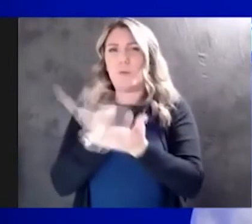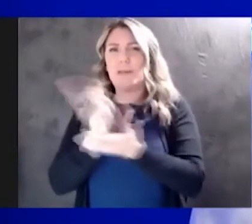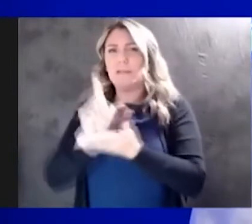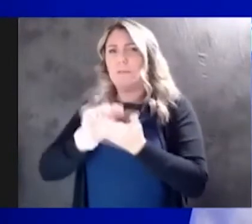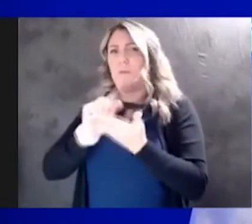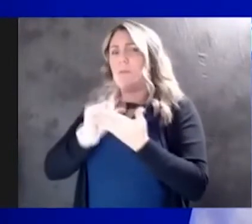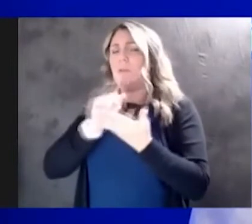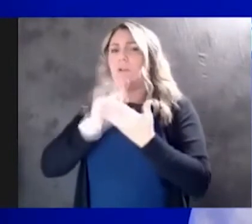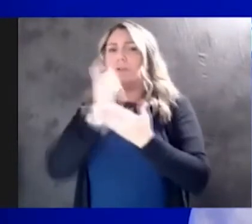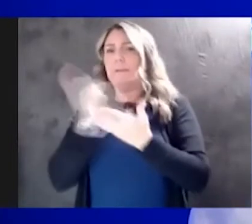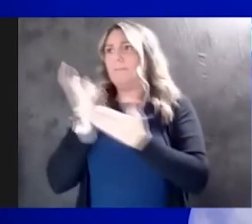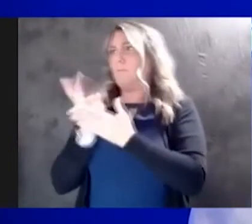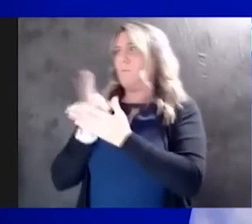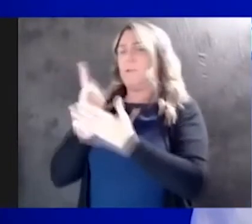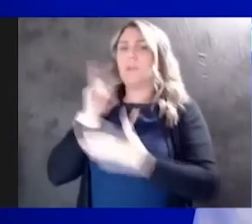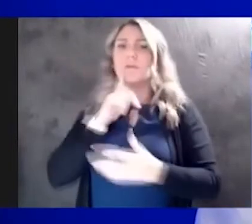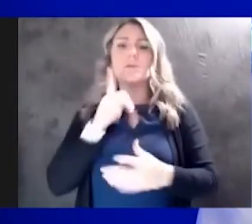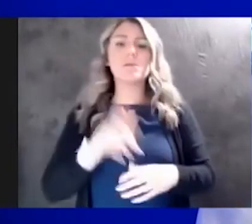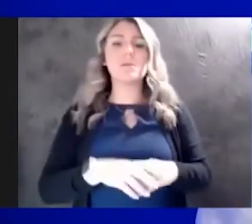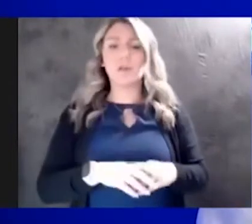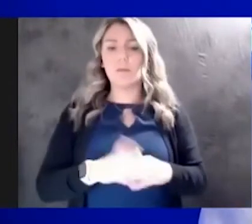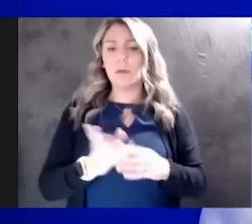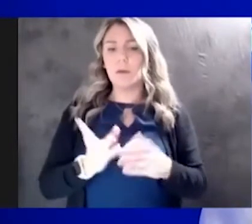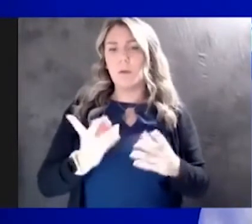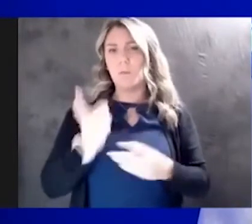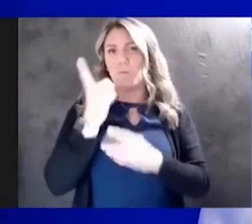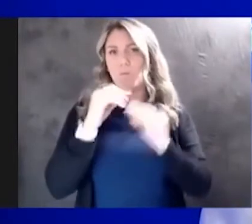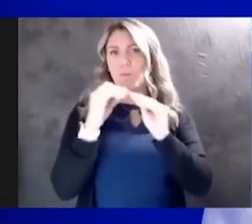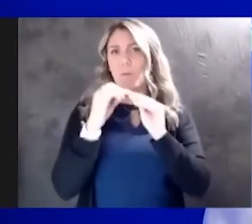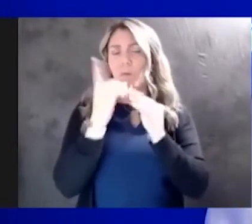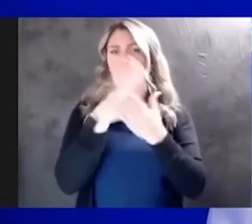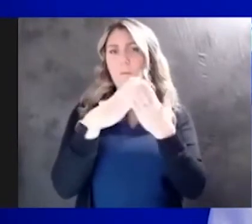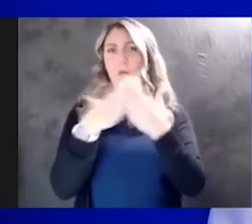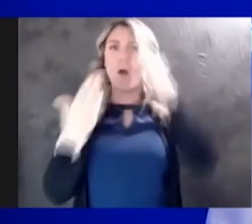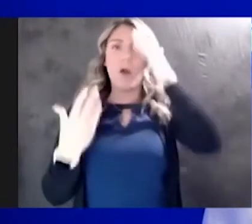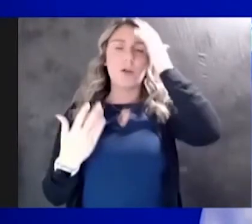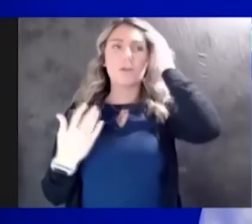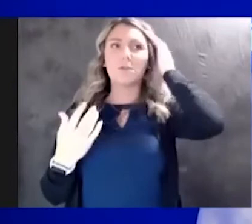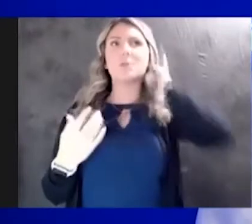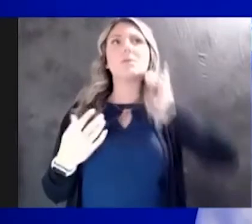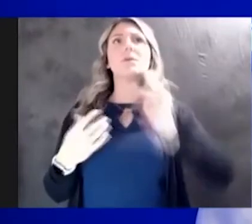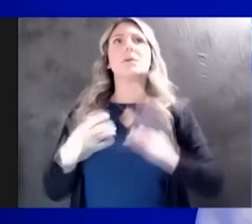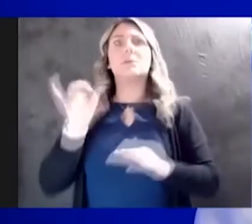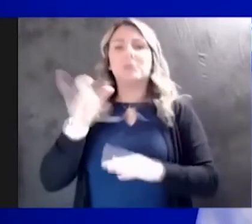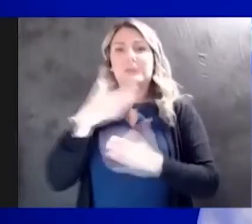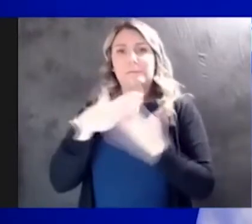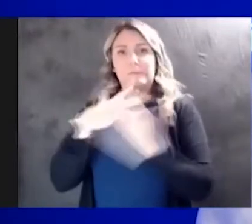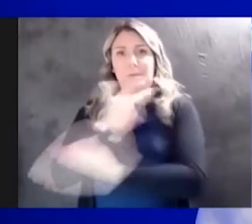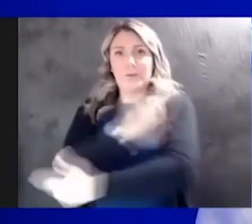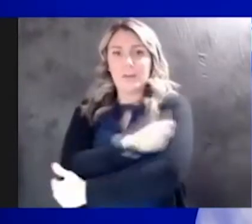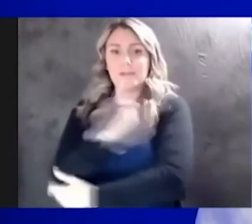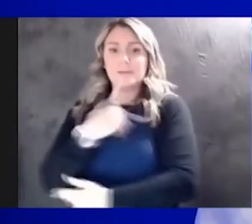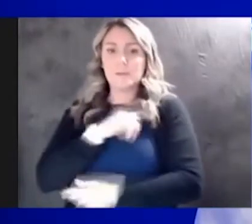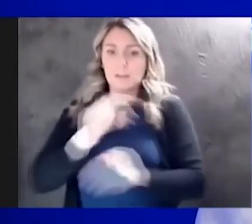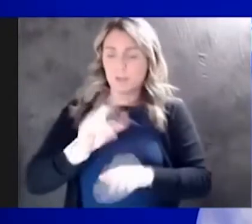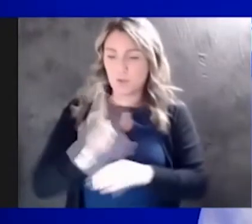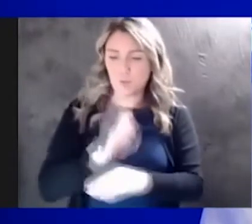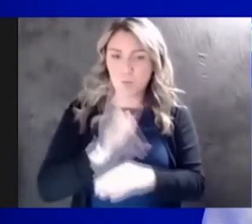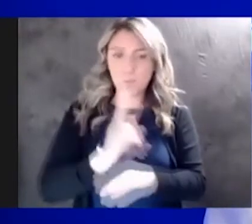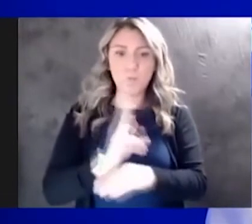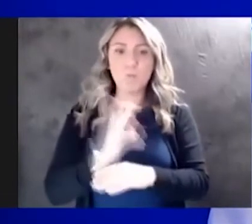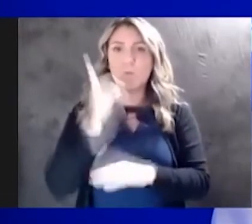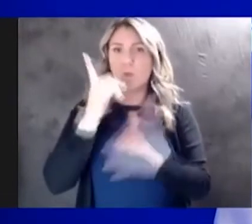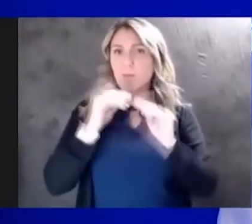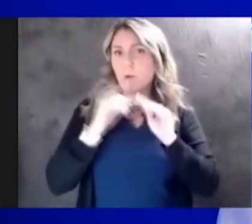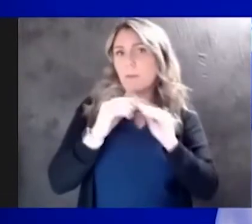be one more piece of vaccination that we can use, one more thing in our armamentarium